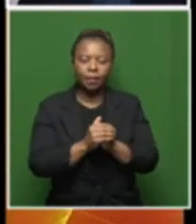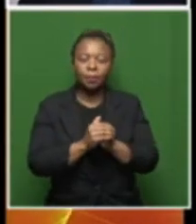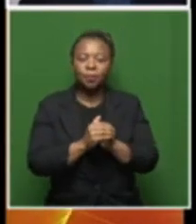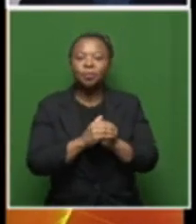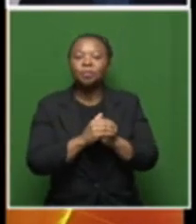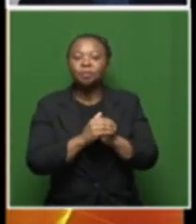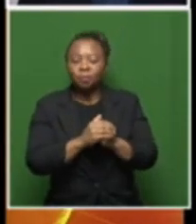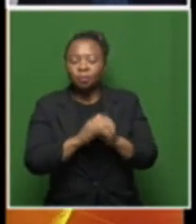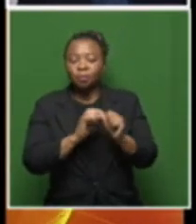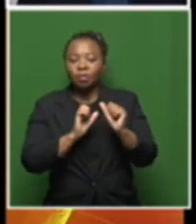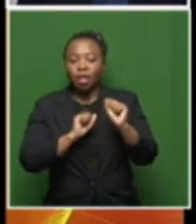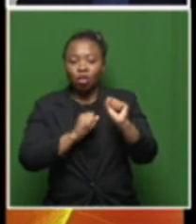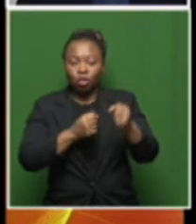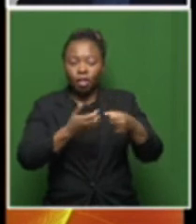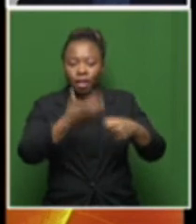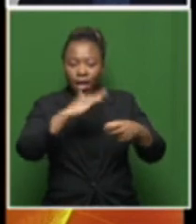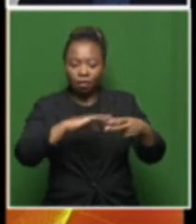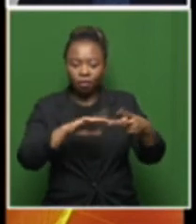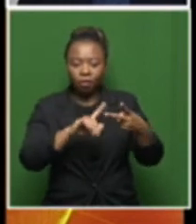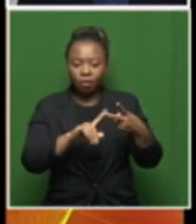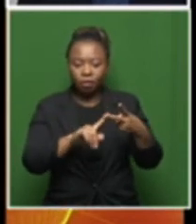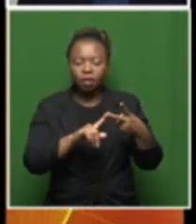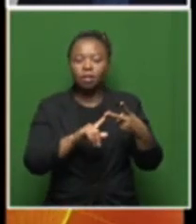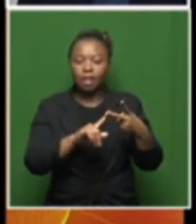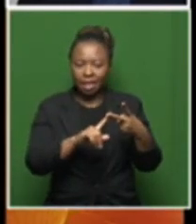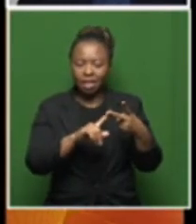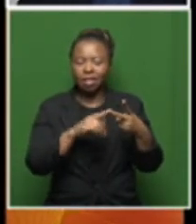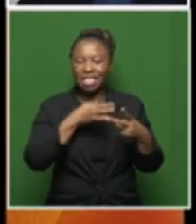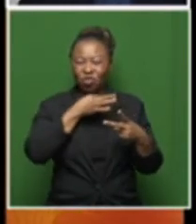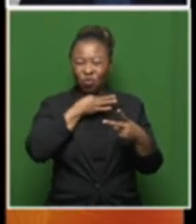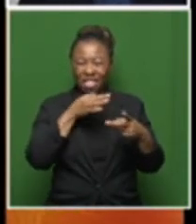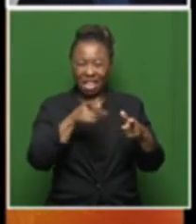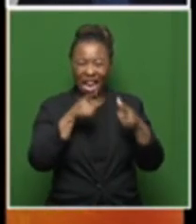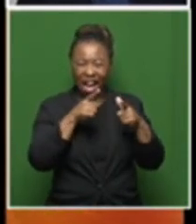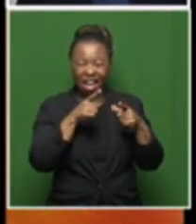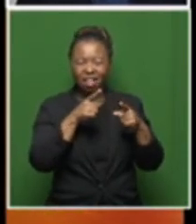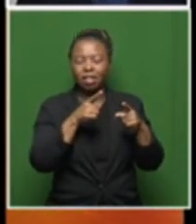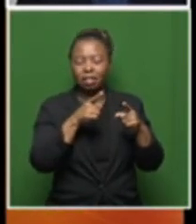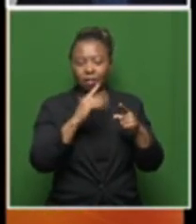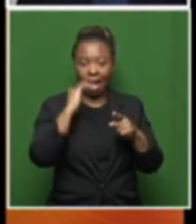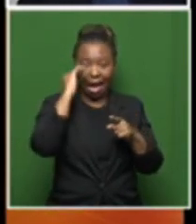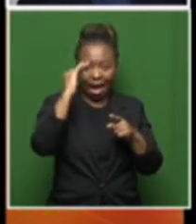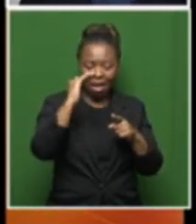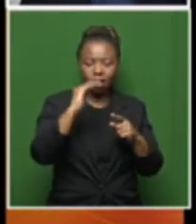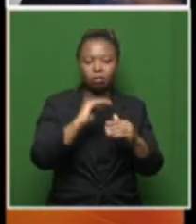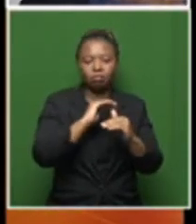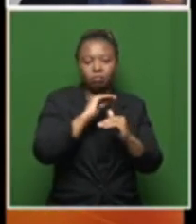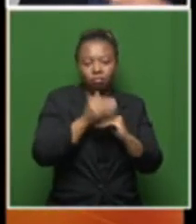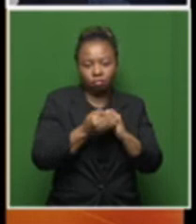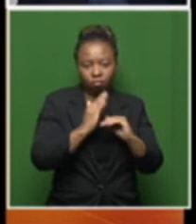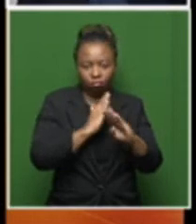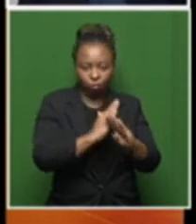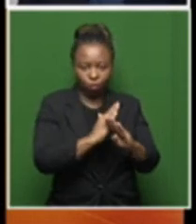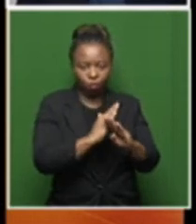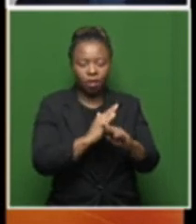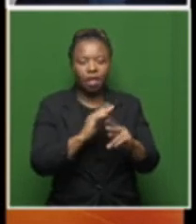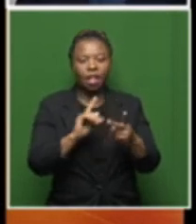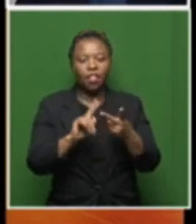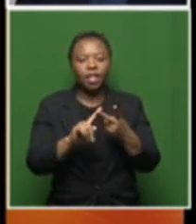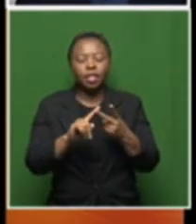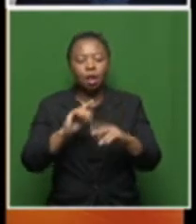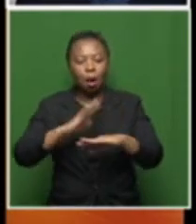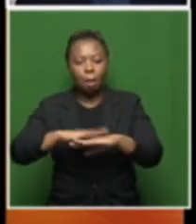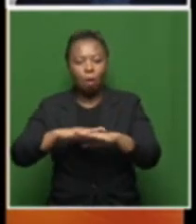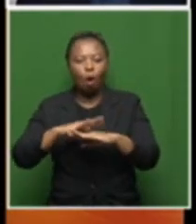surveillance response now shifts towards protecting the high risk. Then now, number 3 is the scaling up of our COVID capacity. That's what I